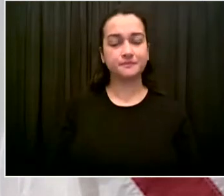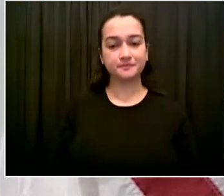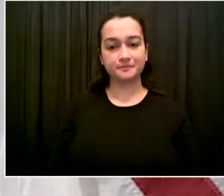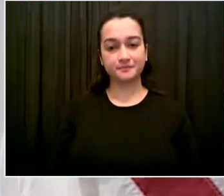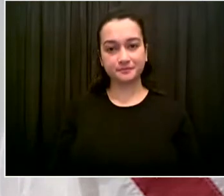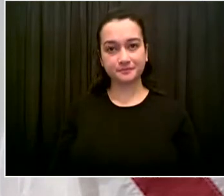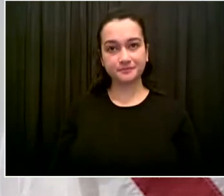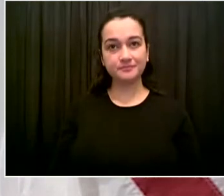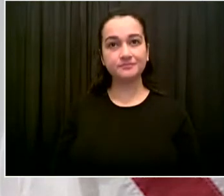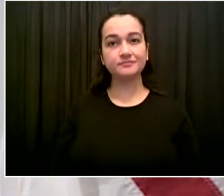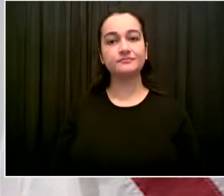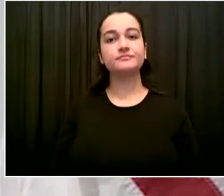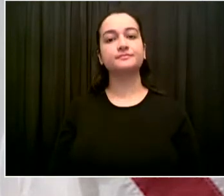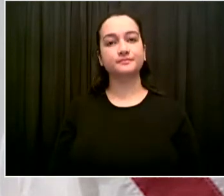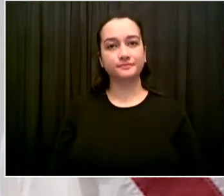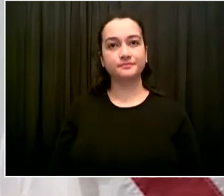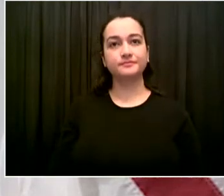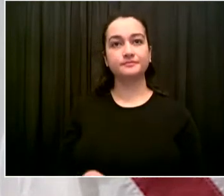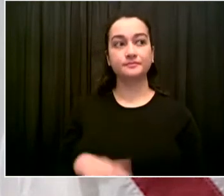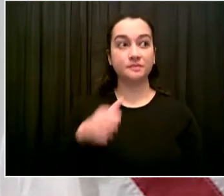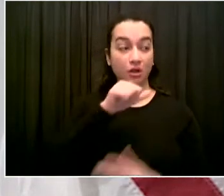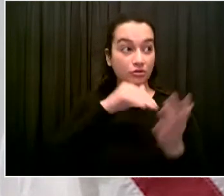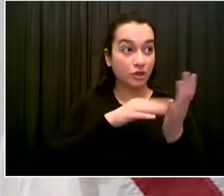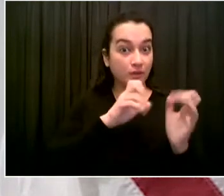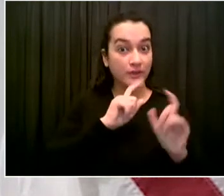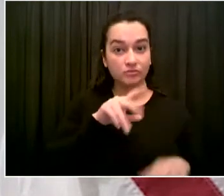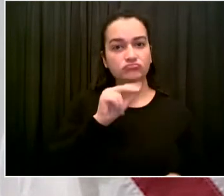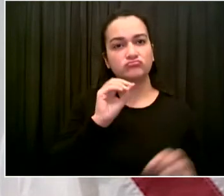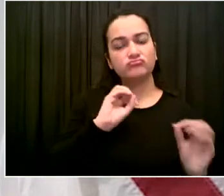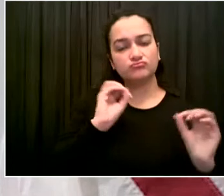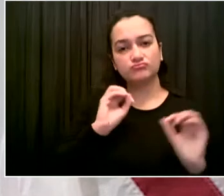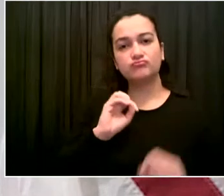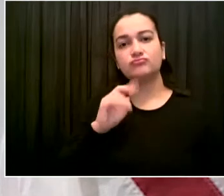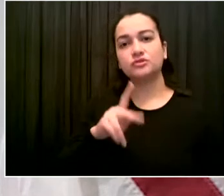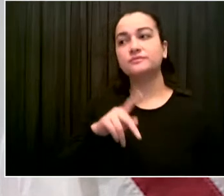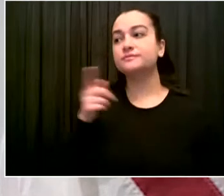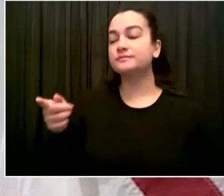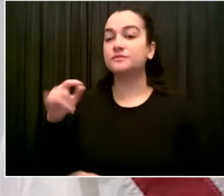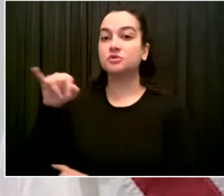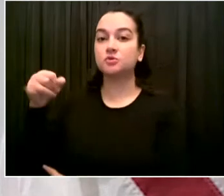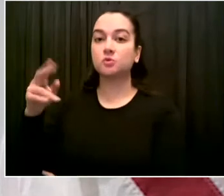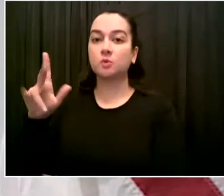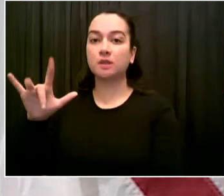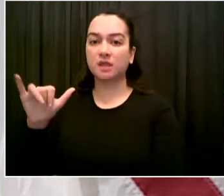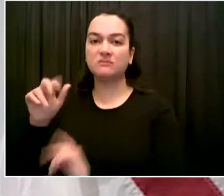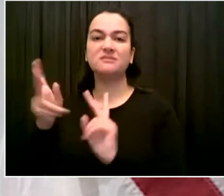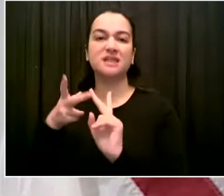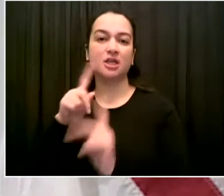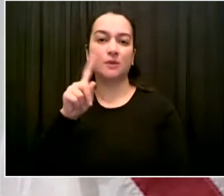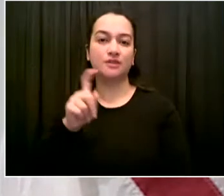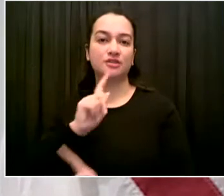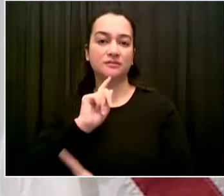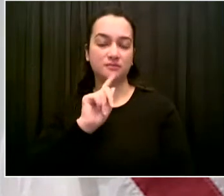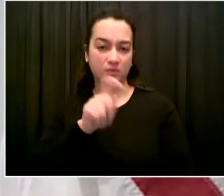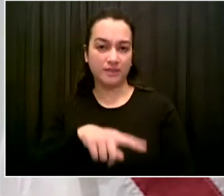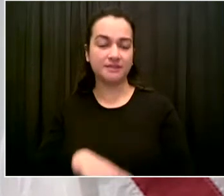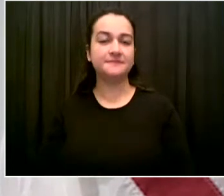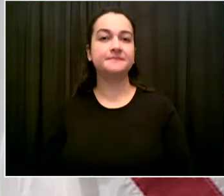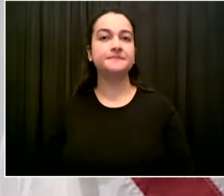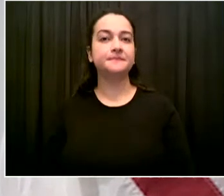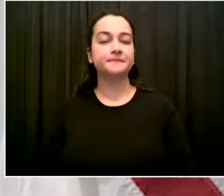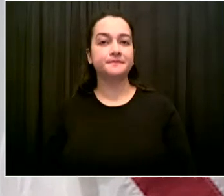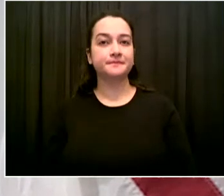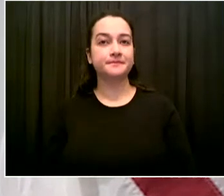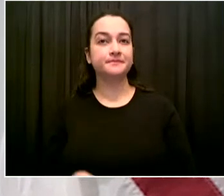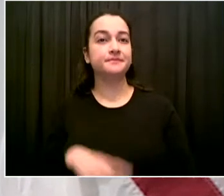Okay, great. Thank you. So as far as getting vaccines to people in neighborhoods in need, there are a lot